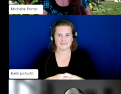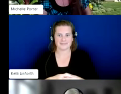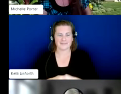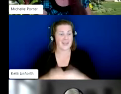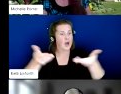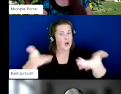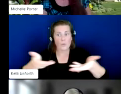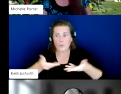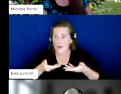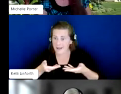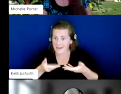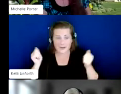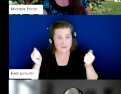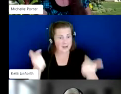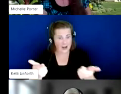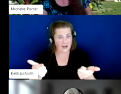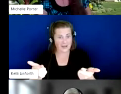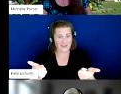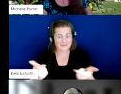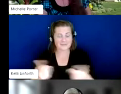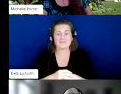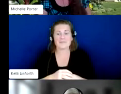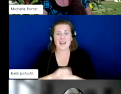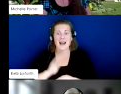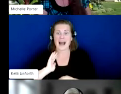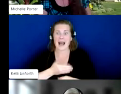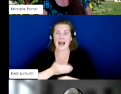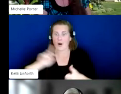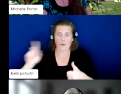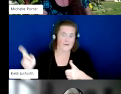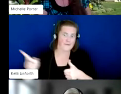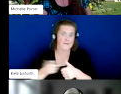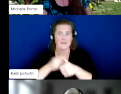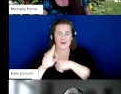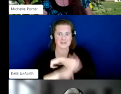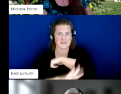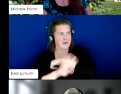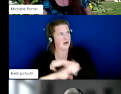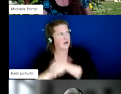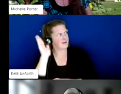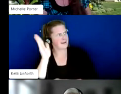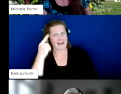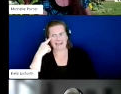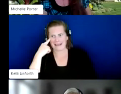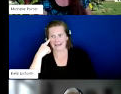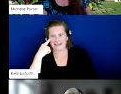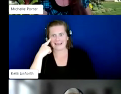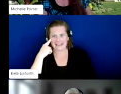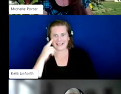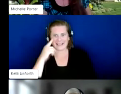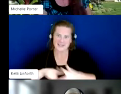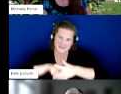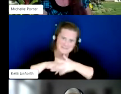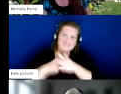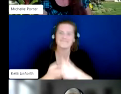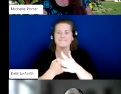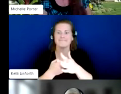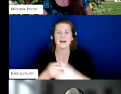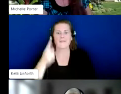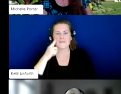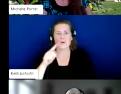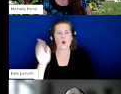So welcome everyone to our first fall presentation, I think, for our kicking off our series of